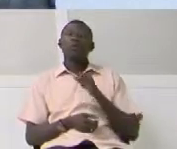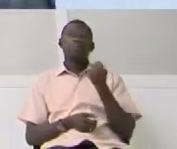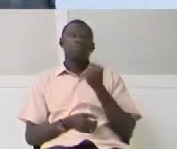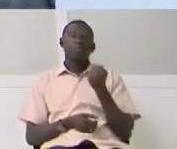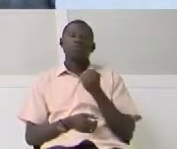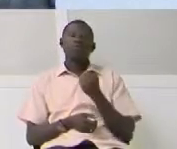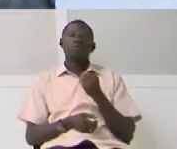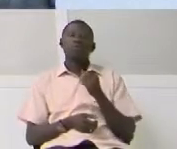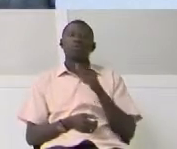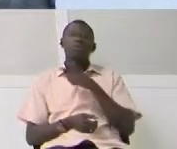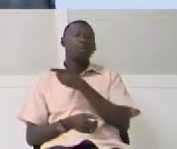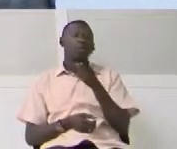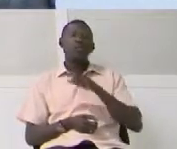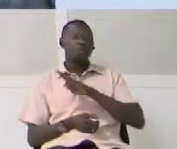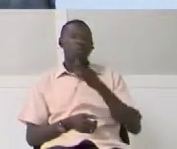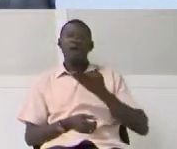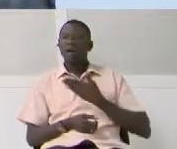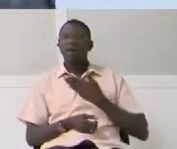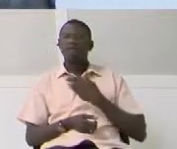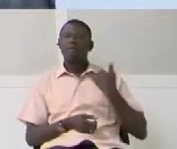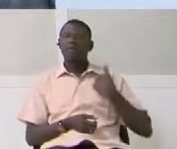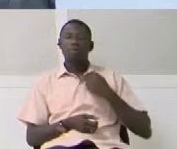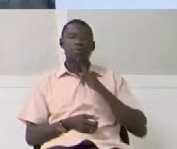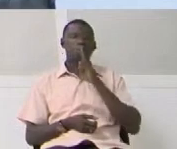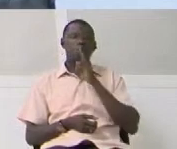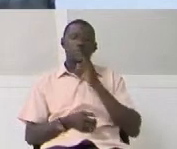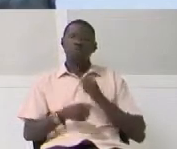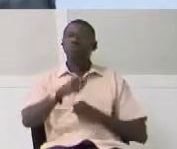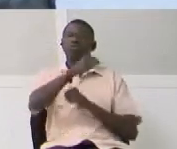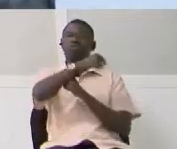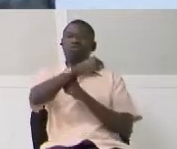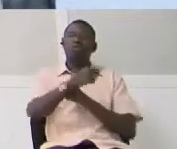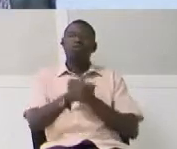Support. They don't just have people to support them.